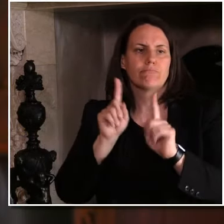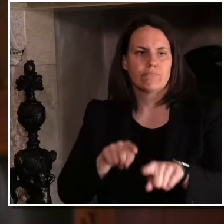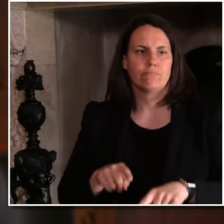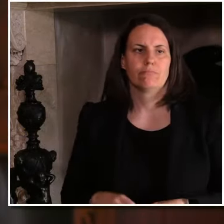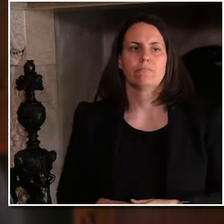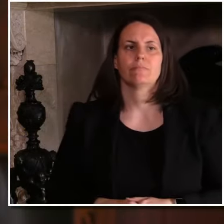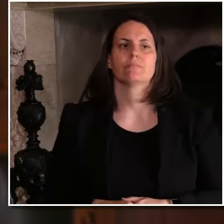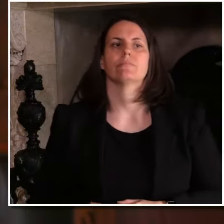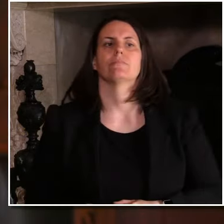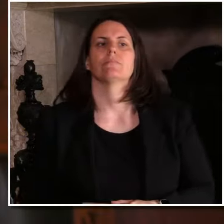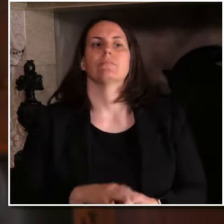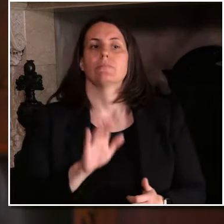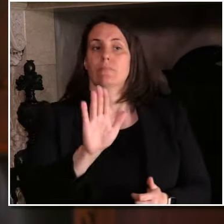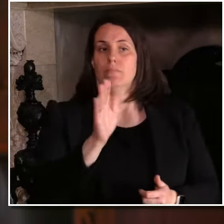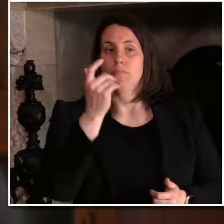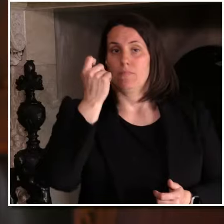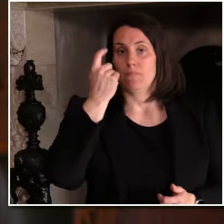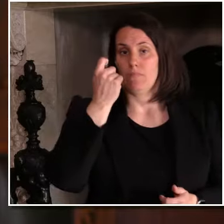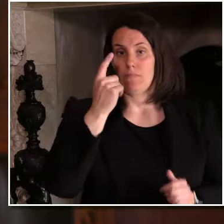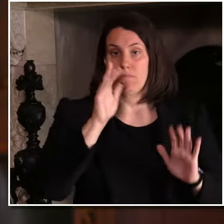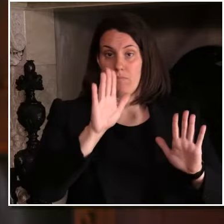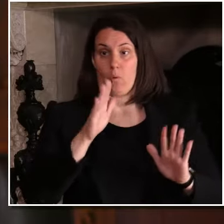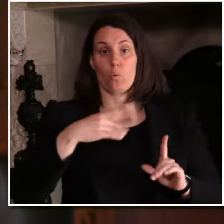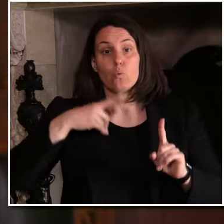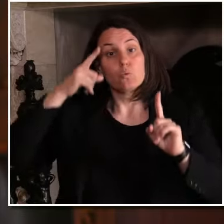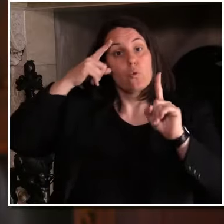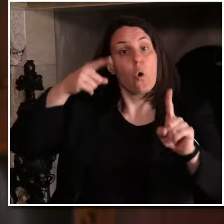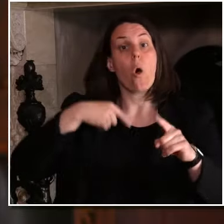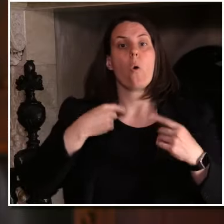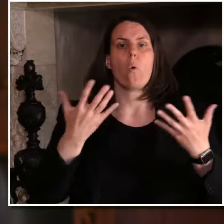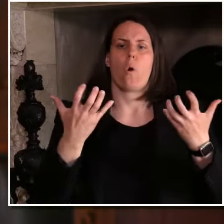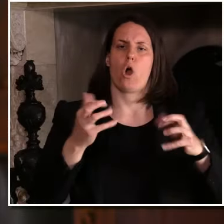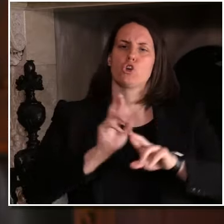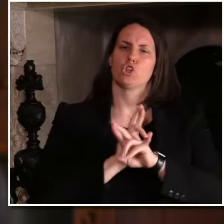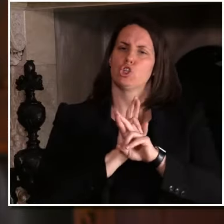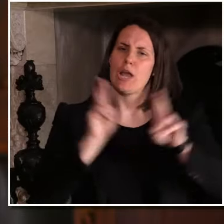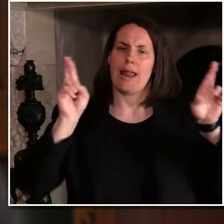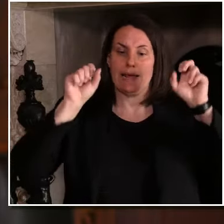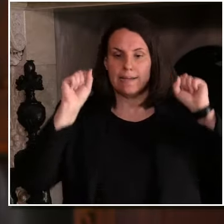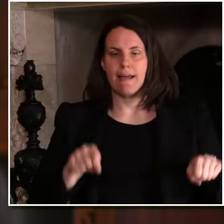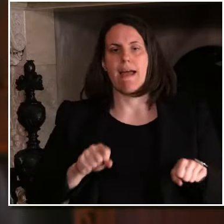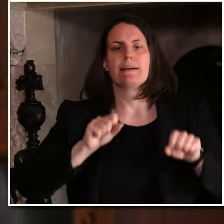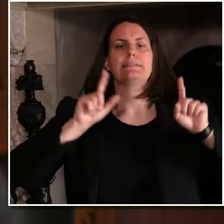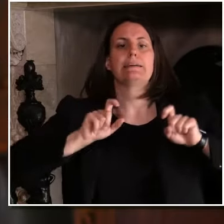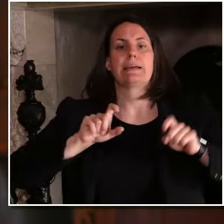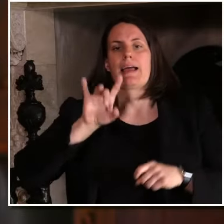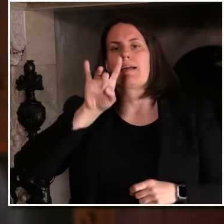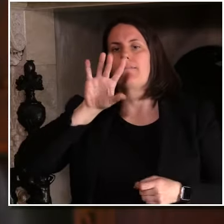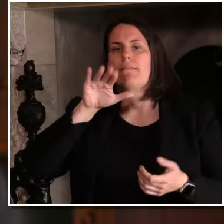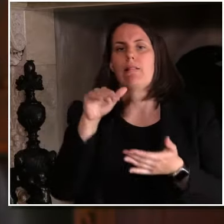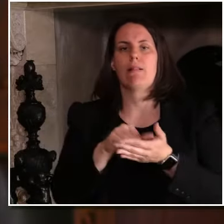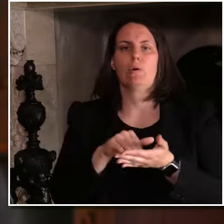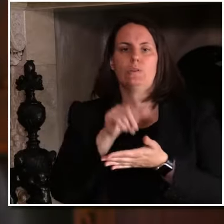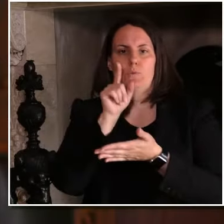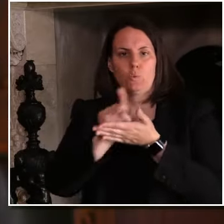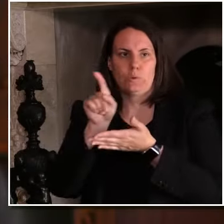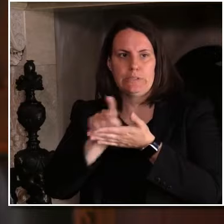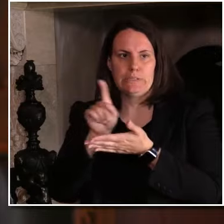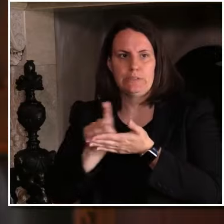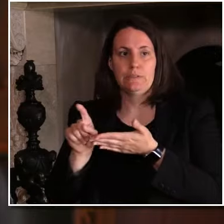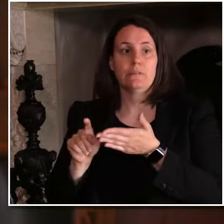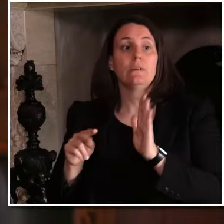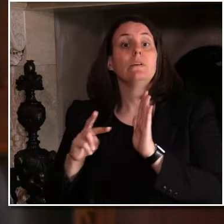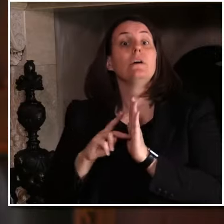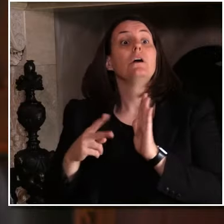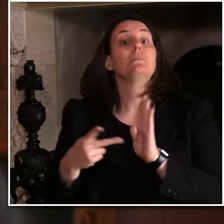set this goal of 85,000 tests a week, which is about 12,000 tests a day. Today we are, I